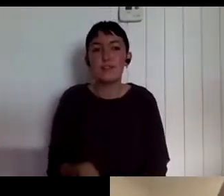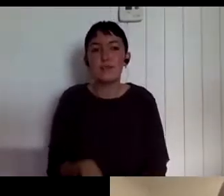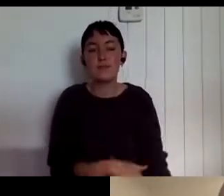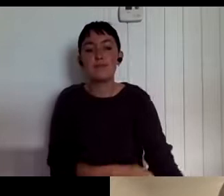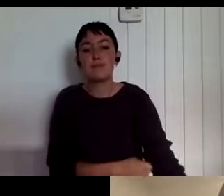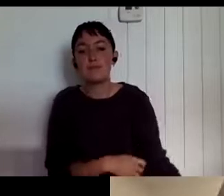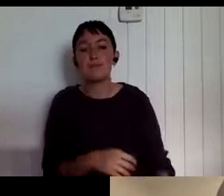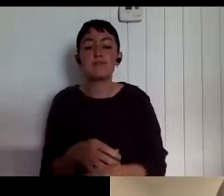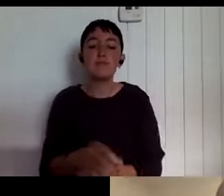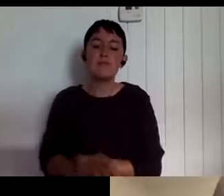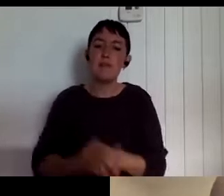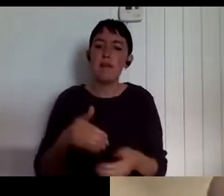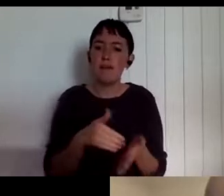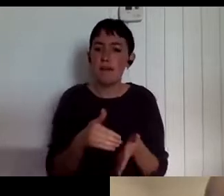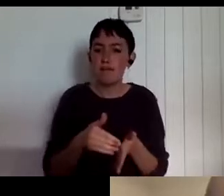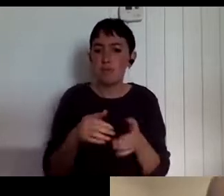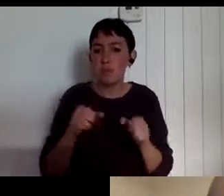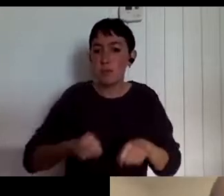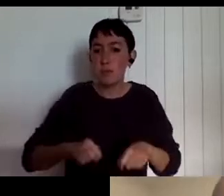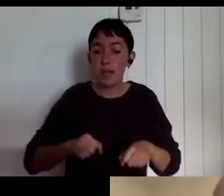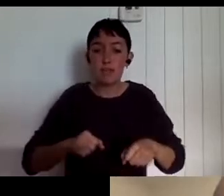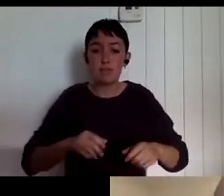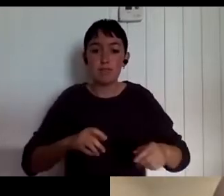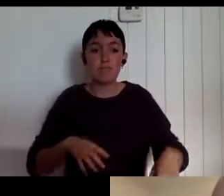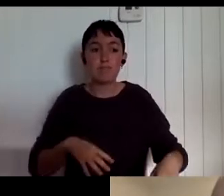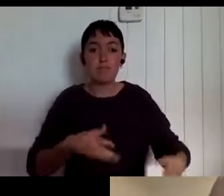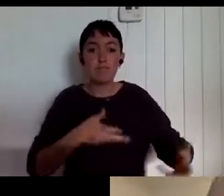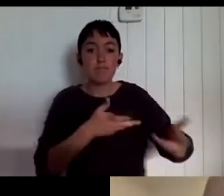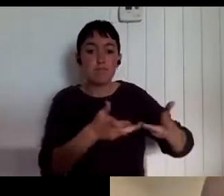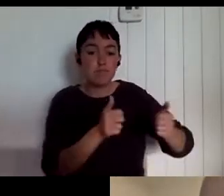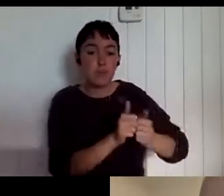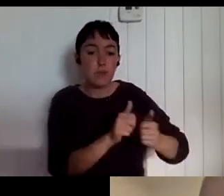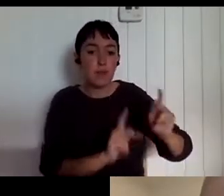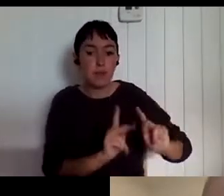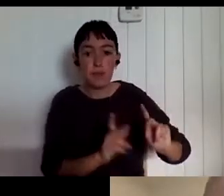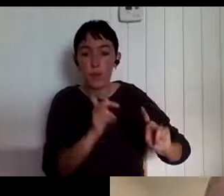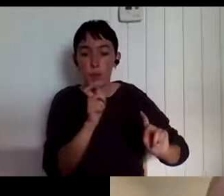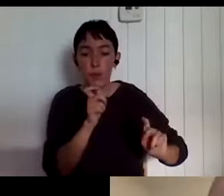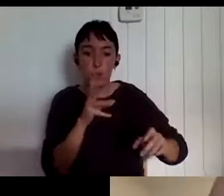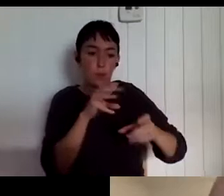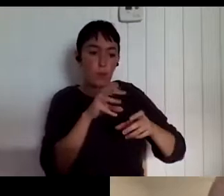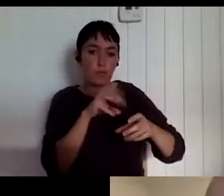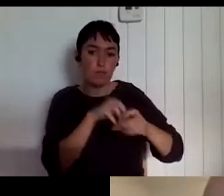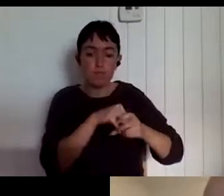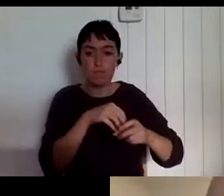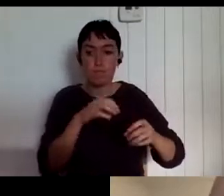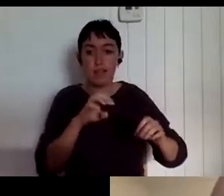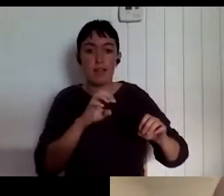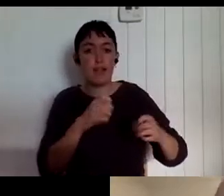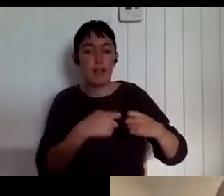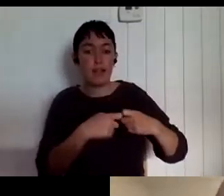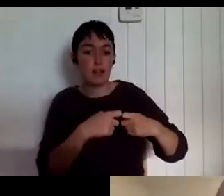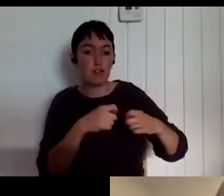can just, you know, you can reach out to people. People are more typically happy to help you. People want you to succeed.